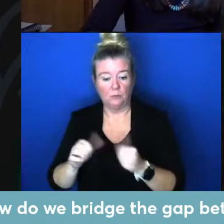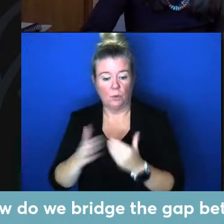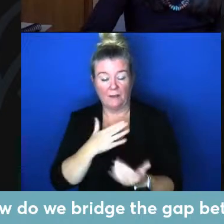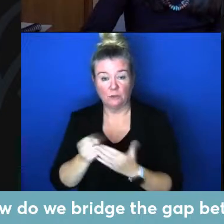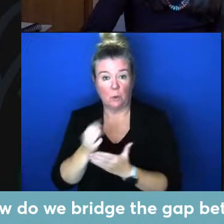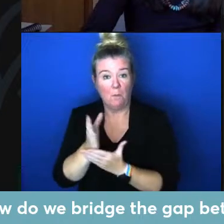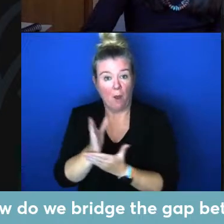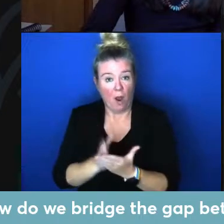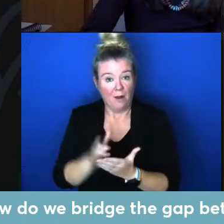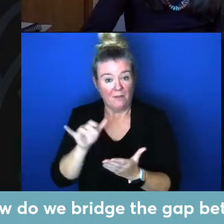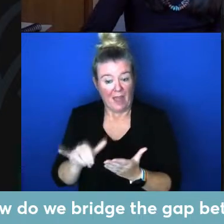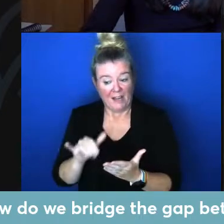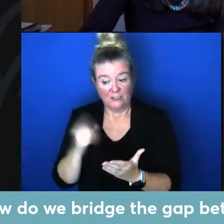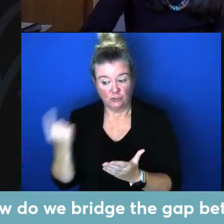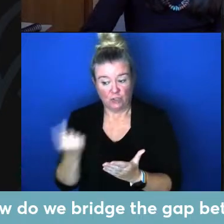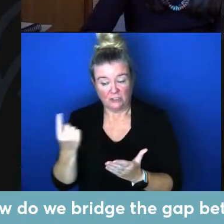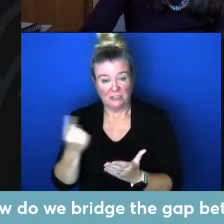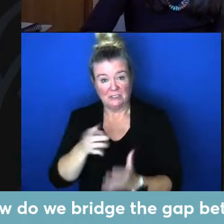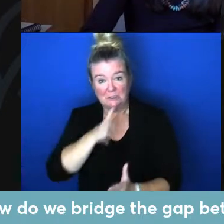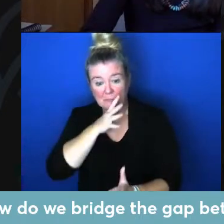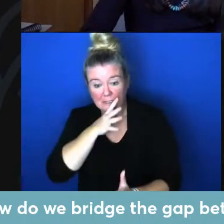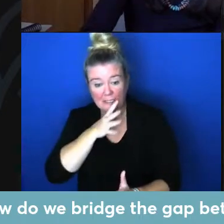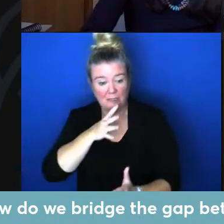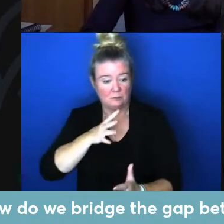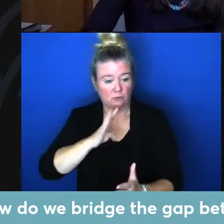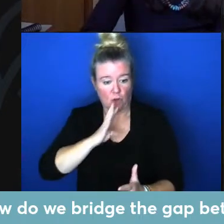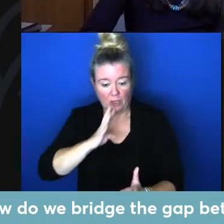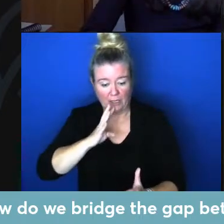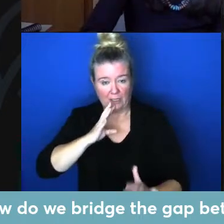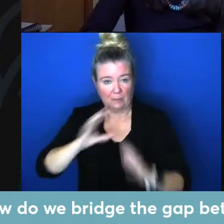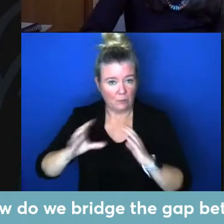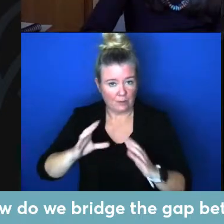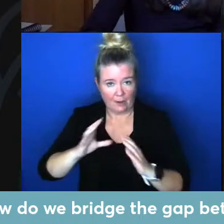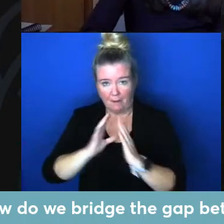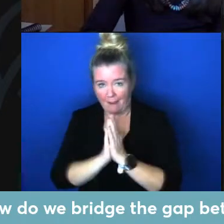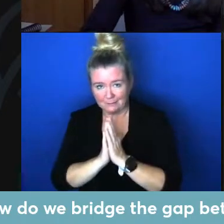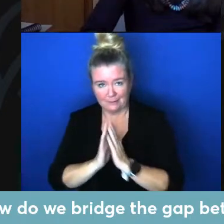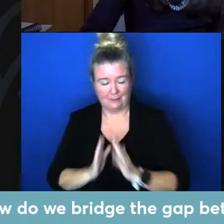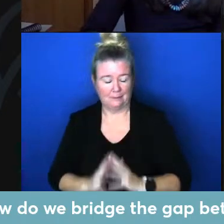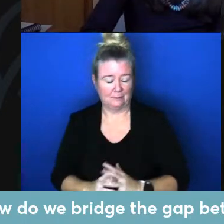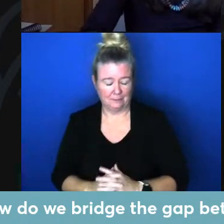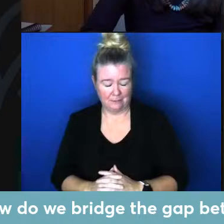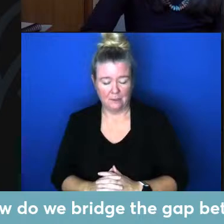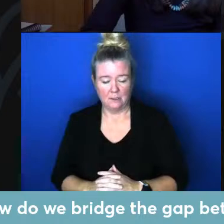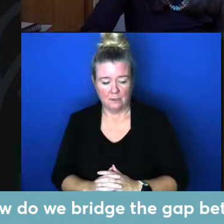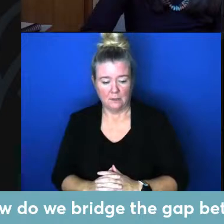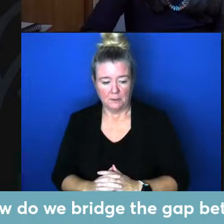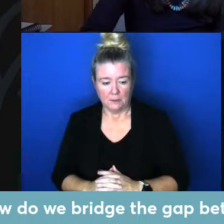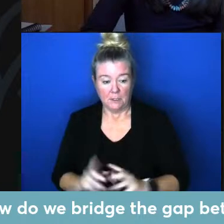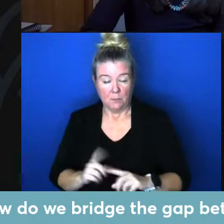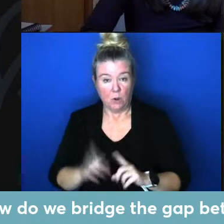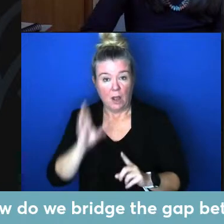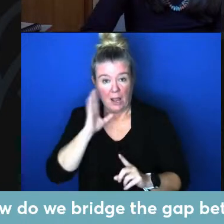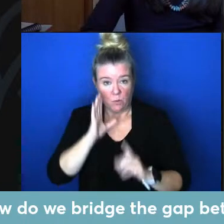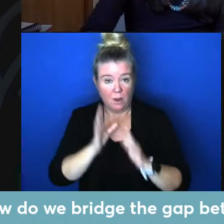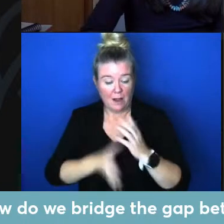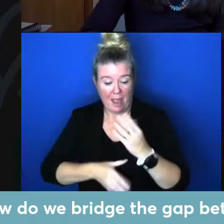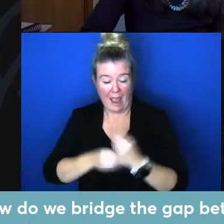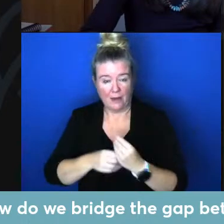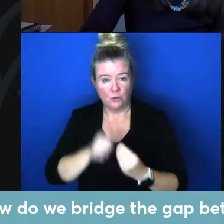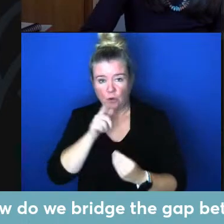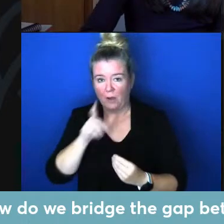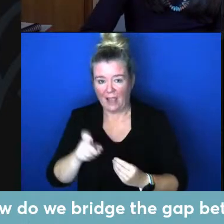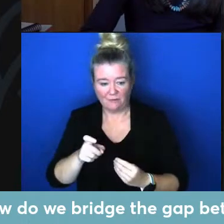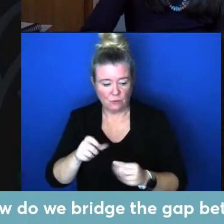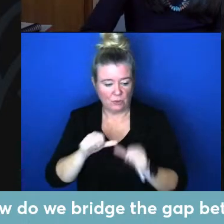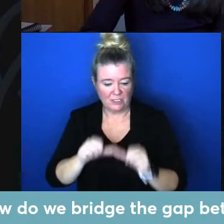of it is just the speaking, the talking, the communicating, the asking. But I would also add, you don't have to